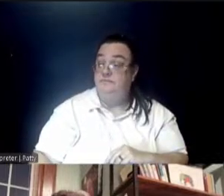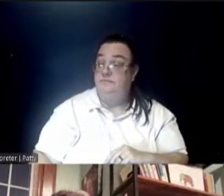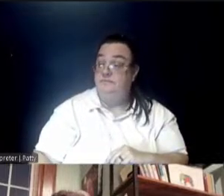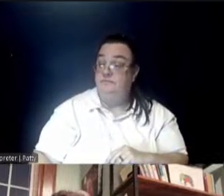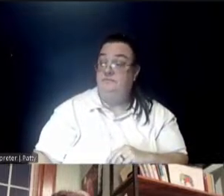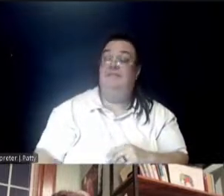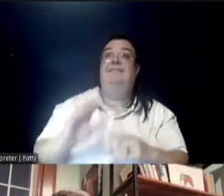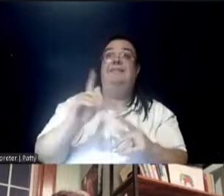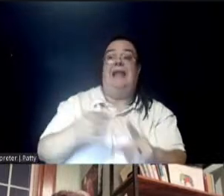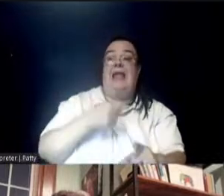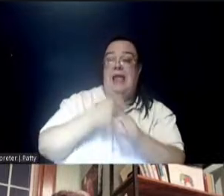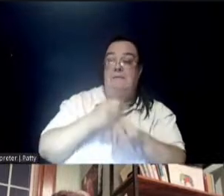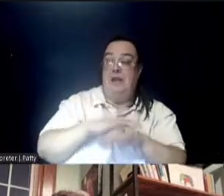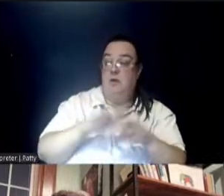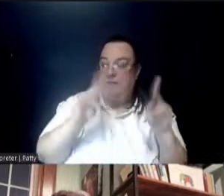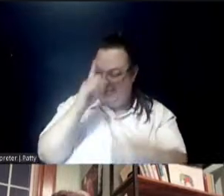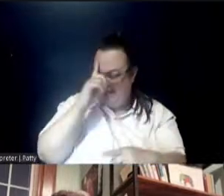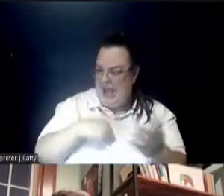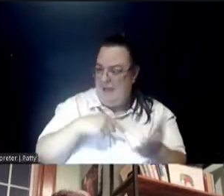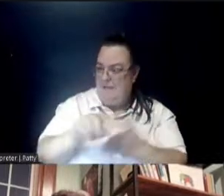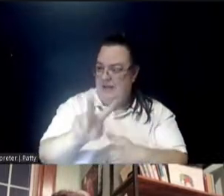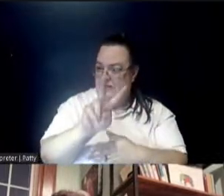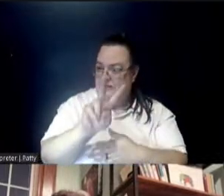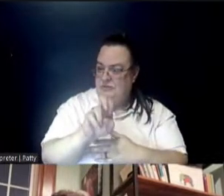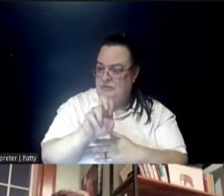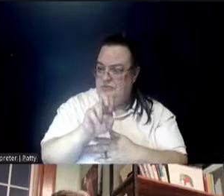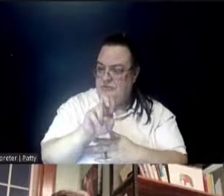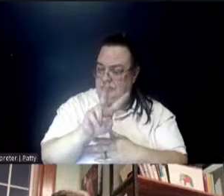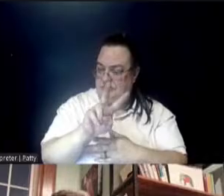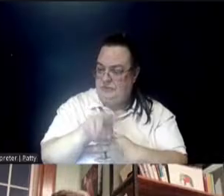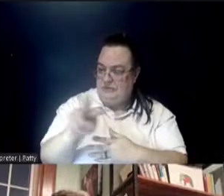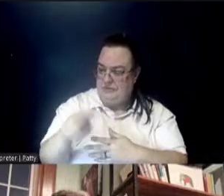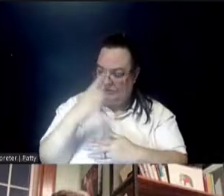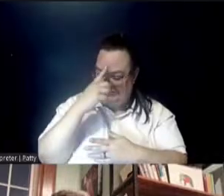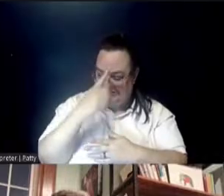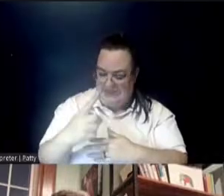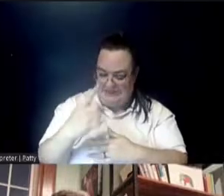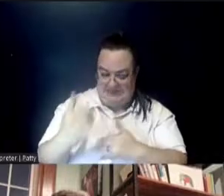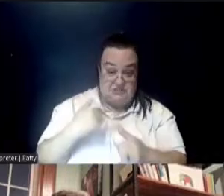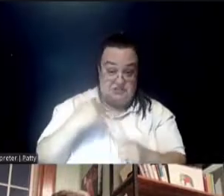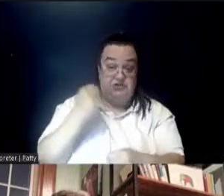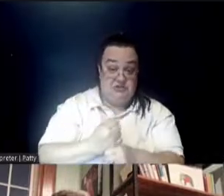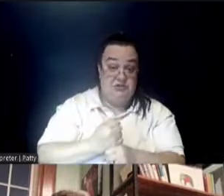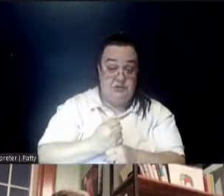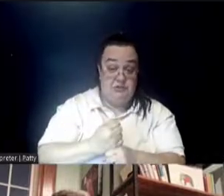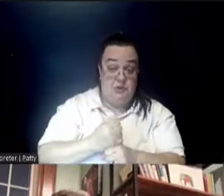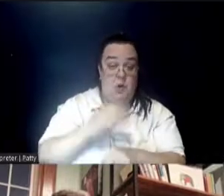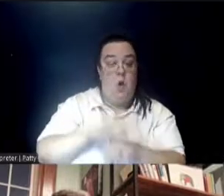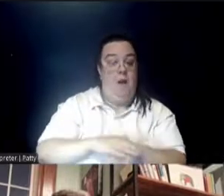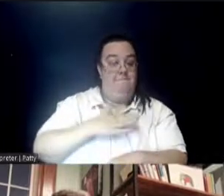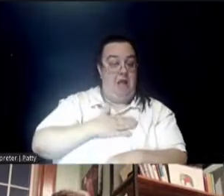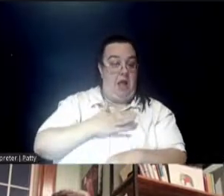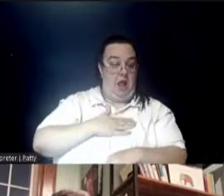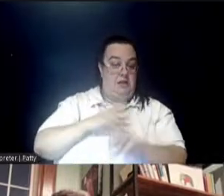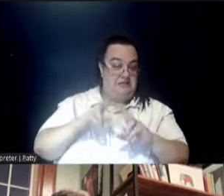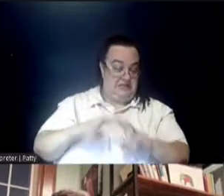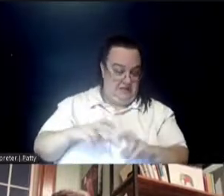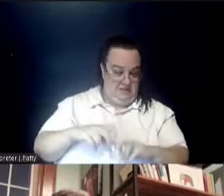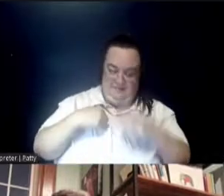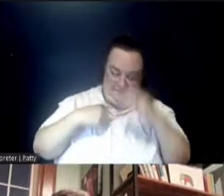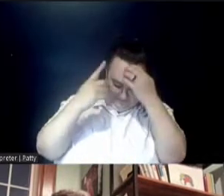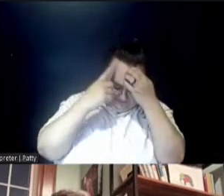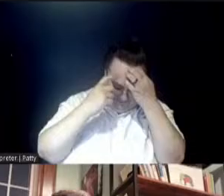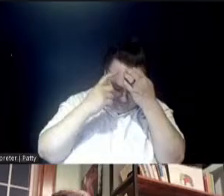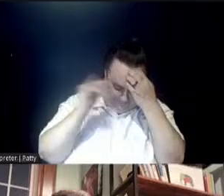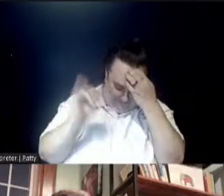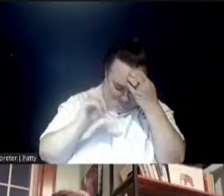paying more. I think I'm paying 222 cents this year on my assessment. I suspect all of you are too, because